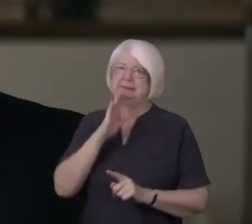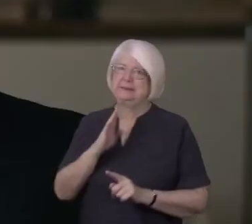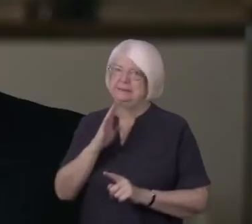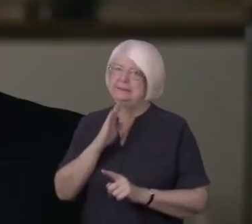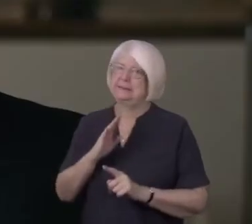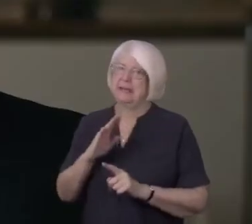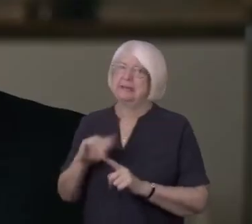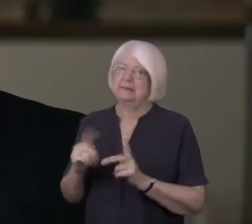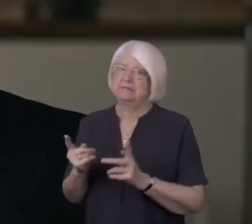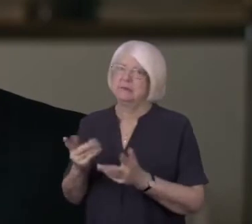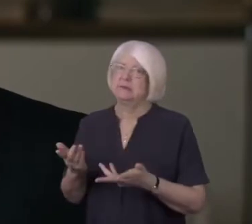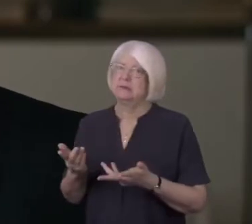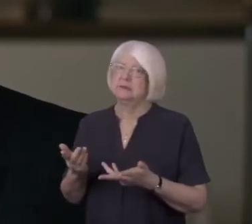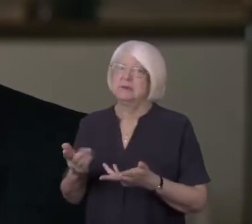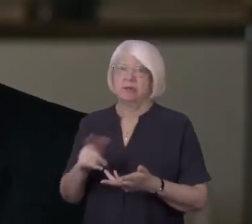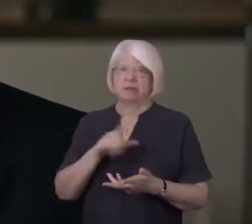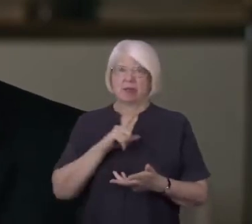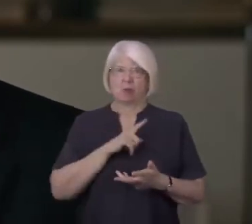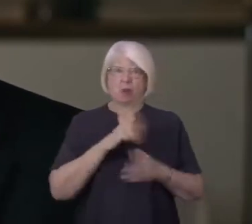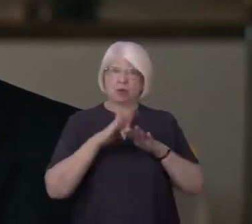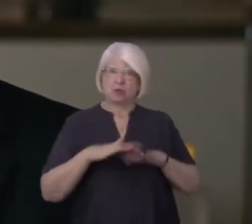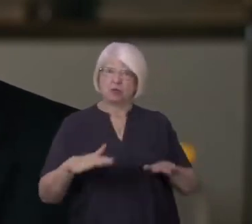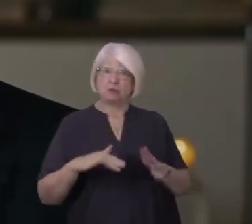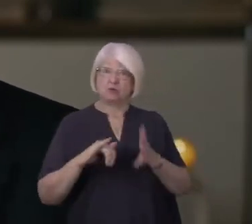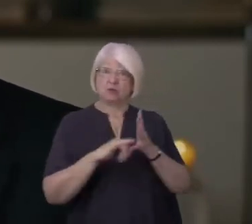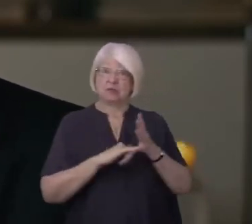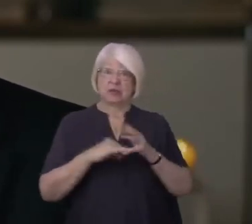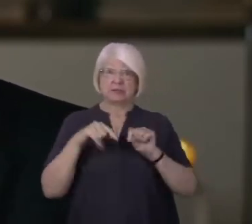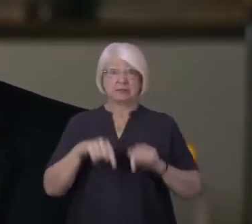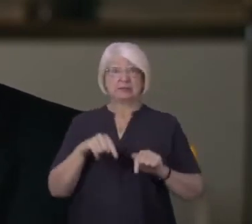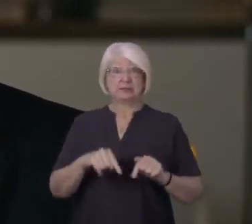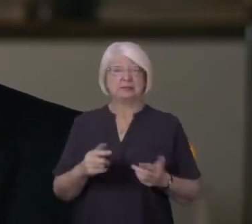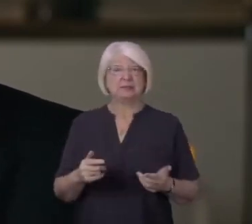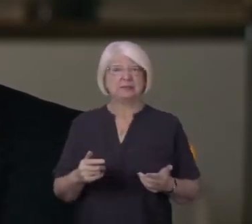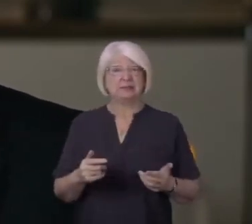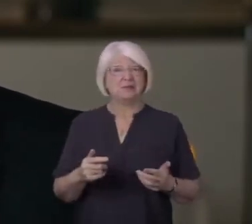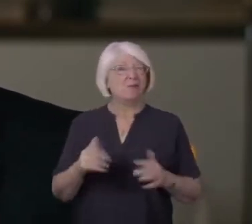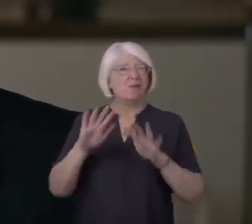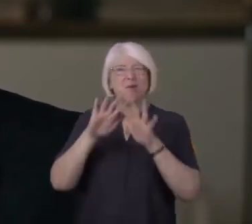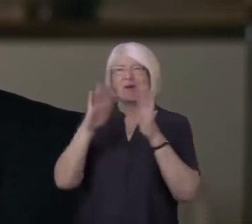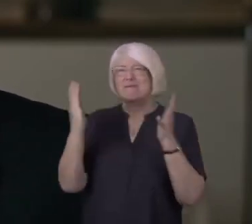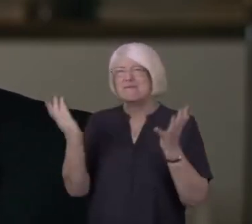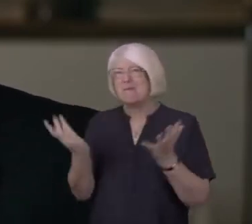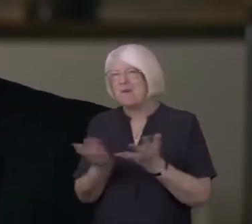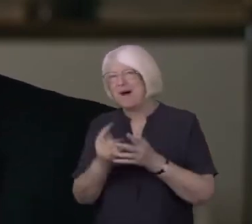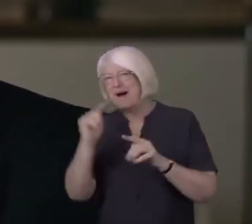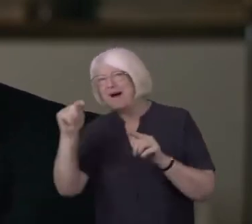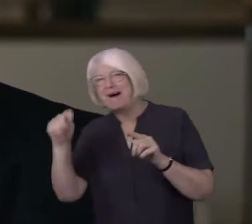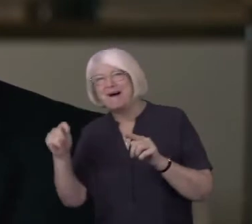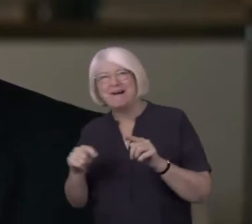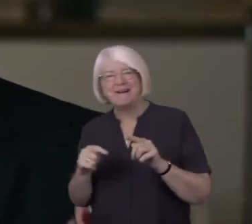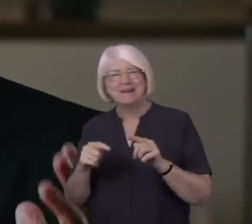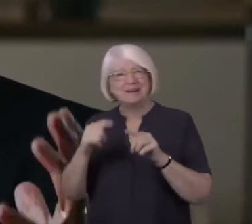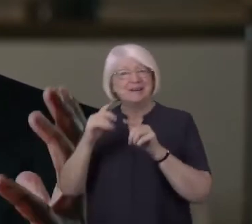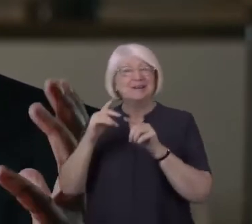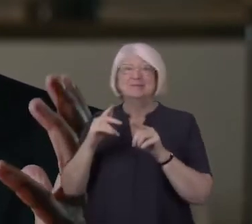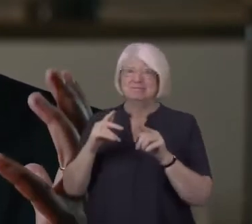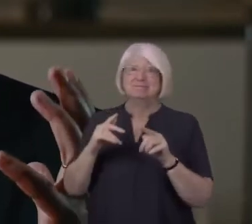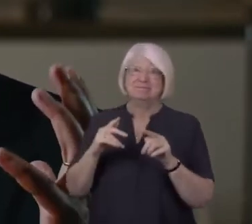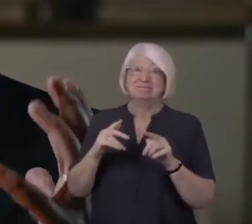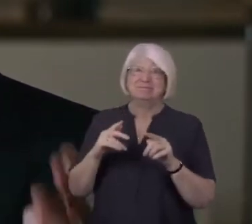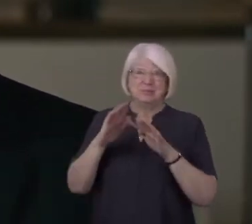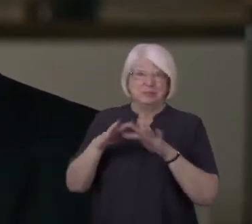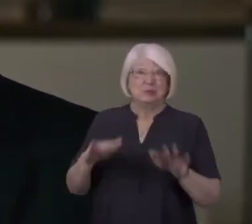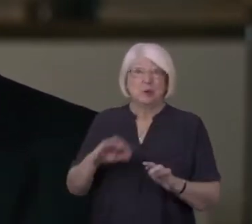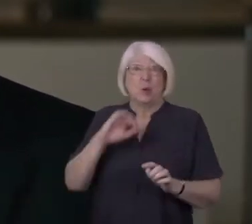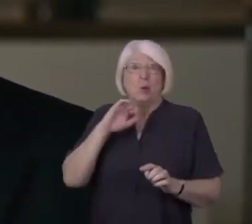And that's why the Children's Society is around. And all over the world, children will